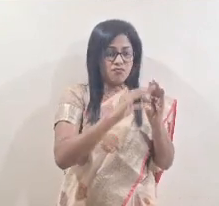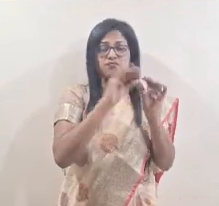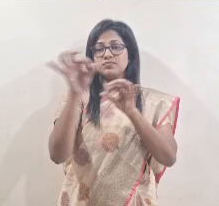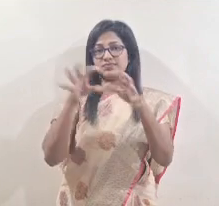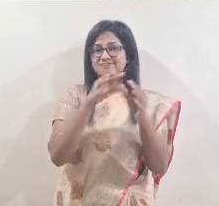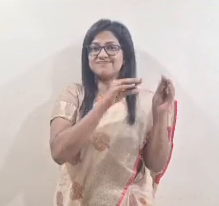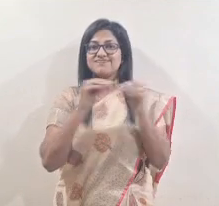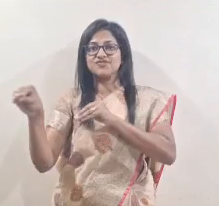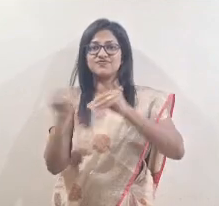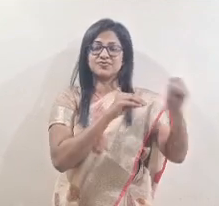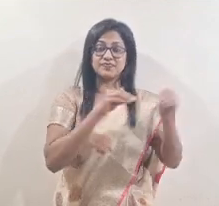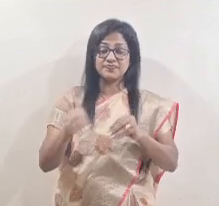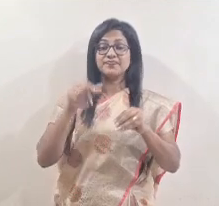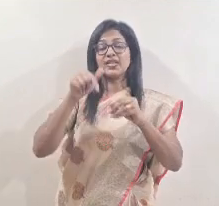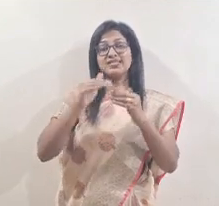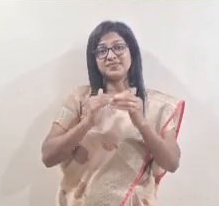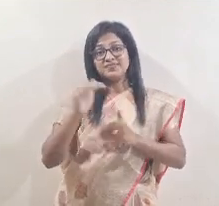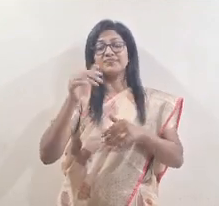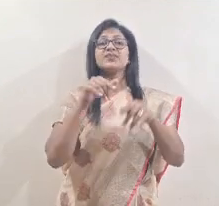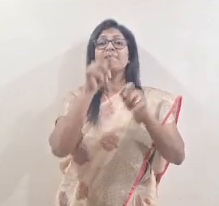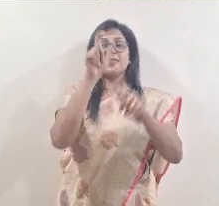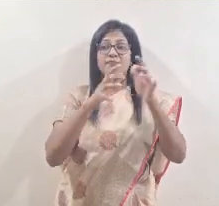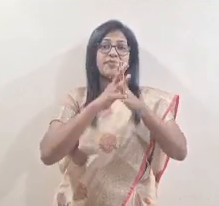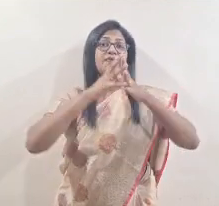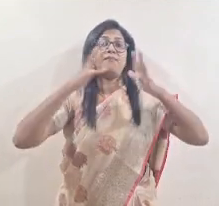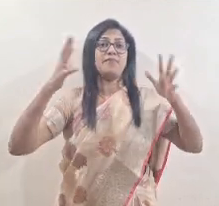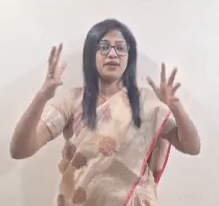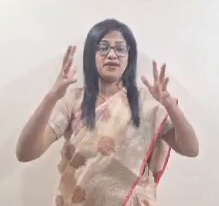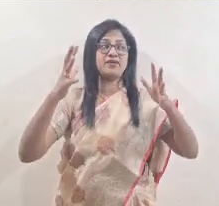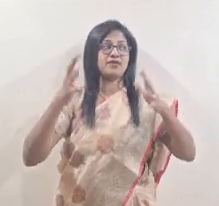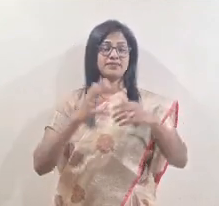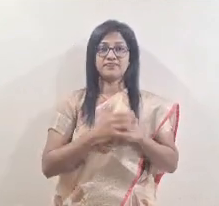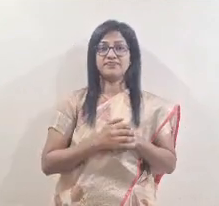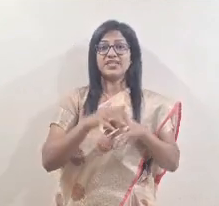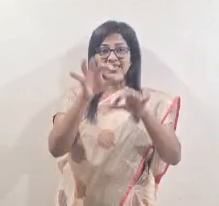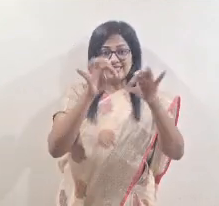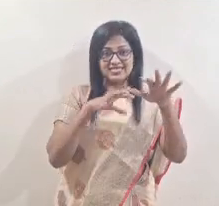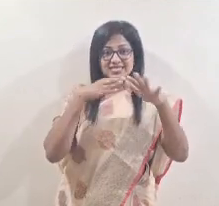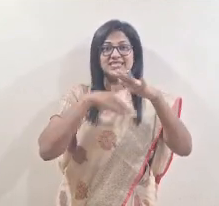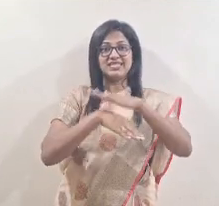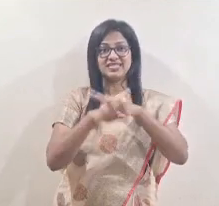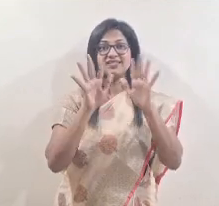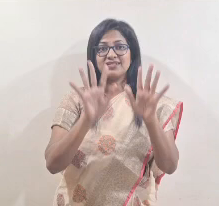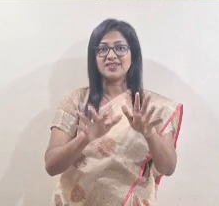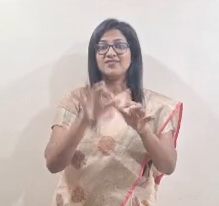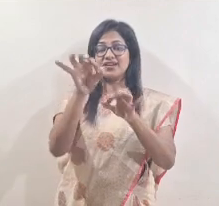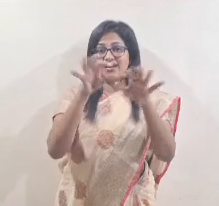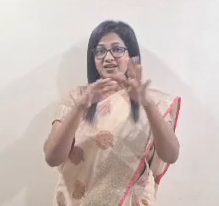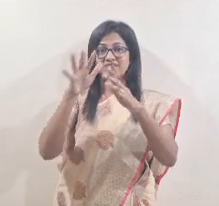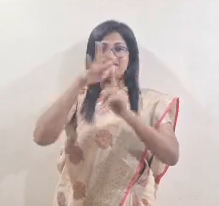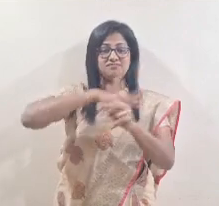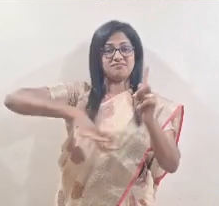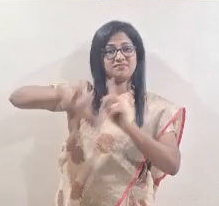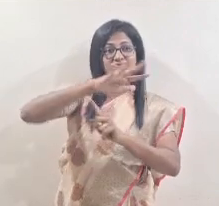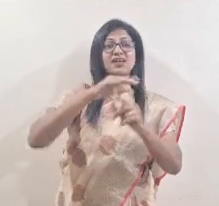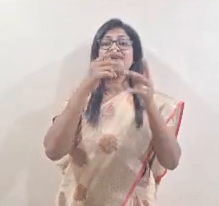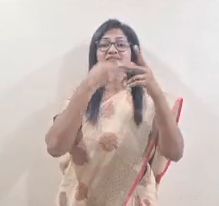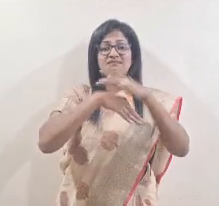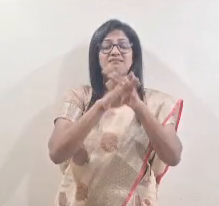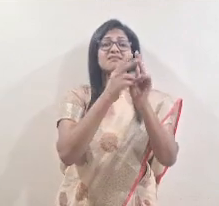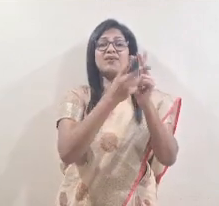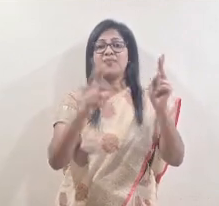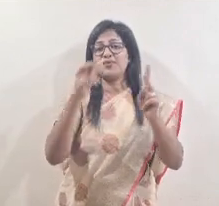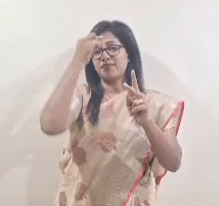and subsequently there's an increase in population to the cities and urban areas, which lead to several problems such